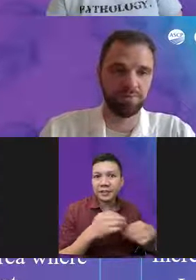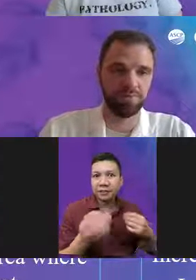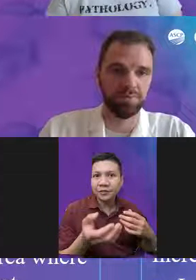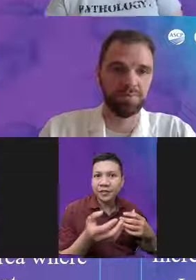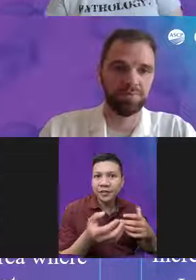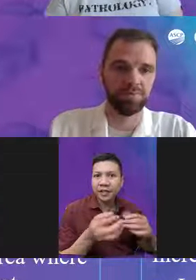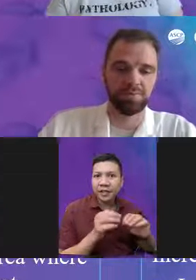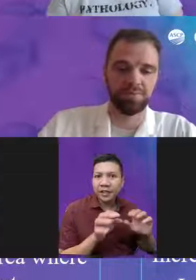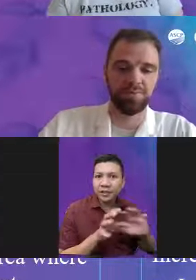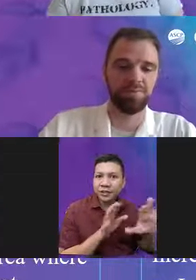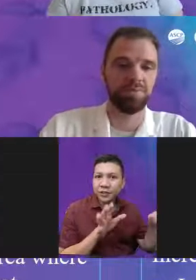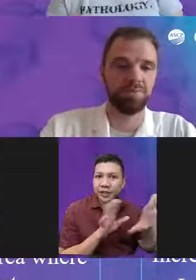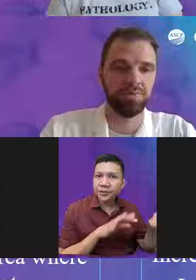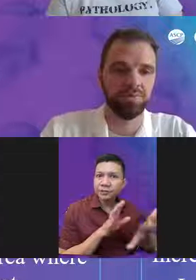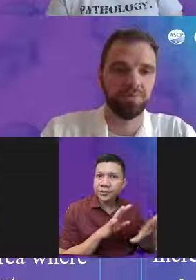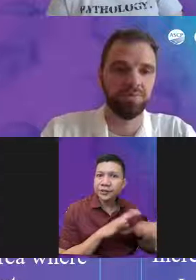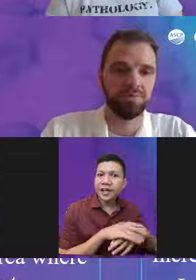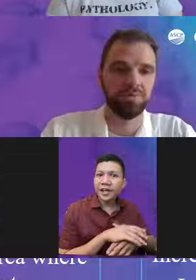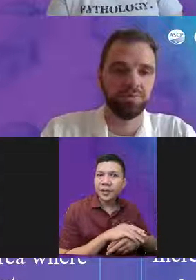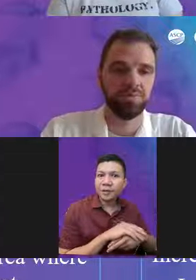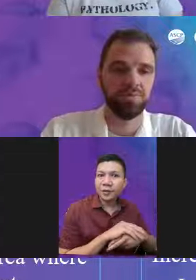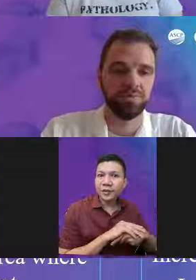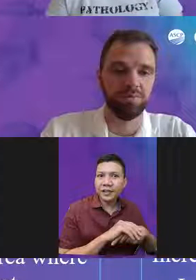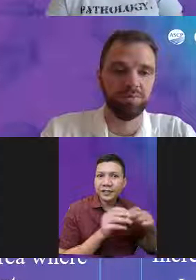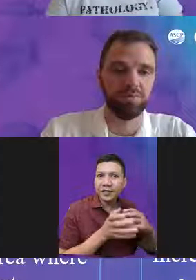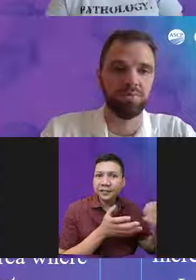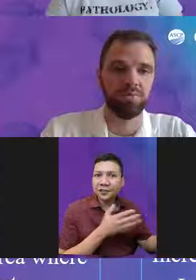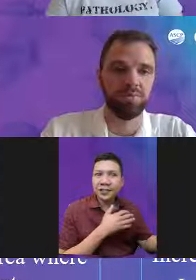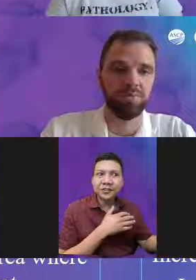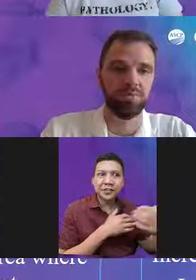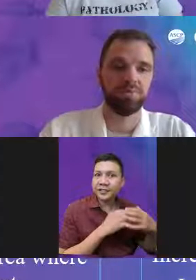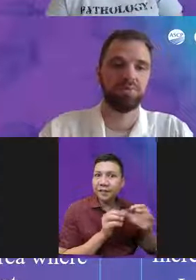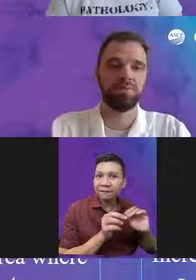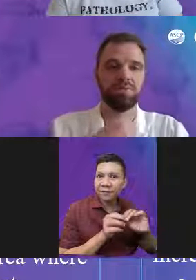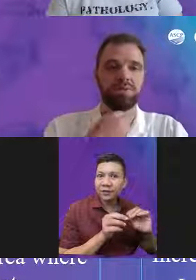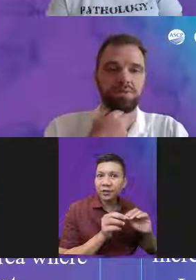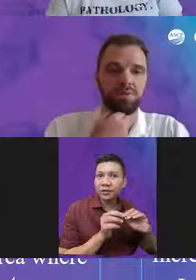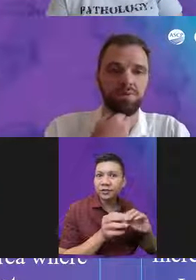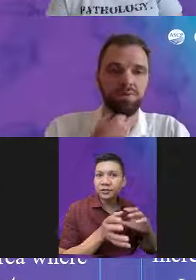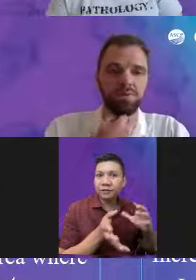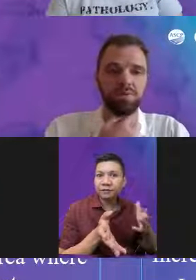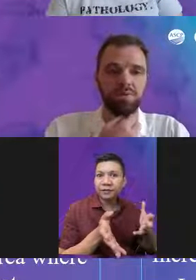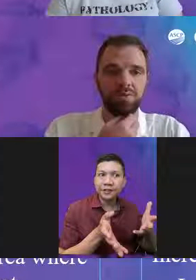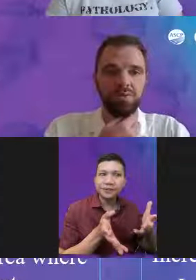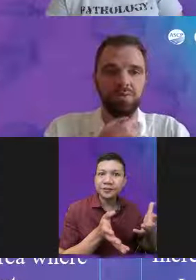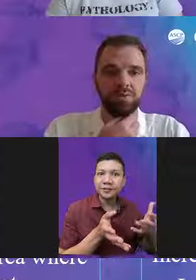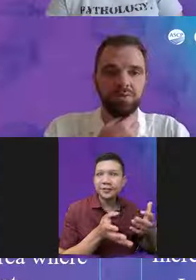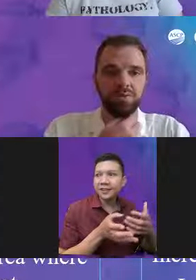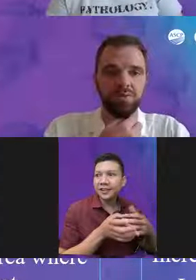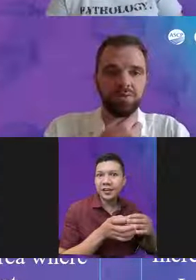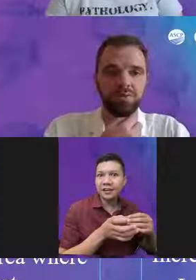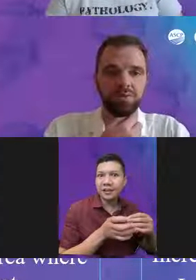I guess, agree to this, that in the education world, one thing that's, I guess, changing is the emphasis on